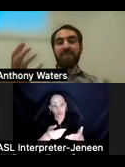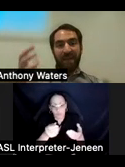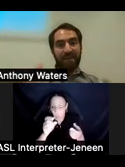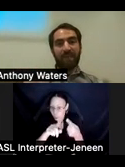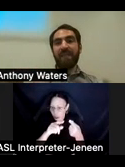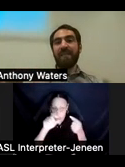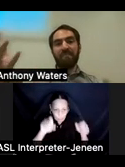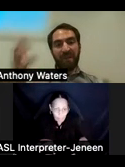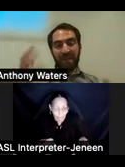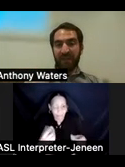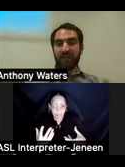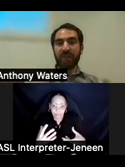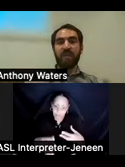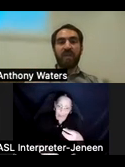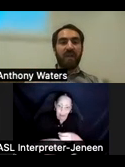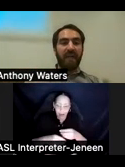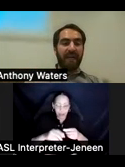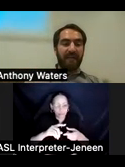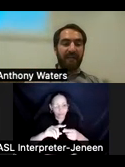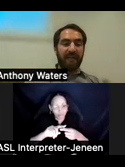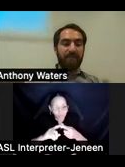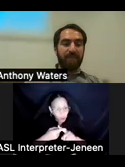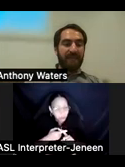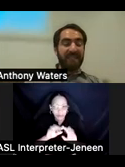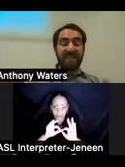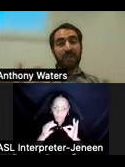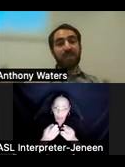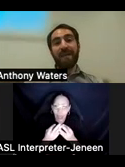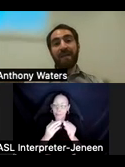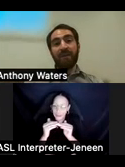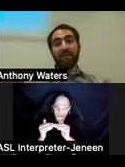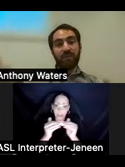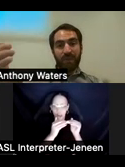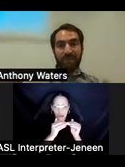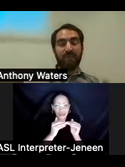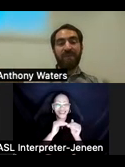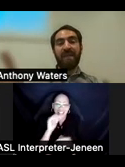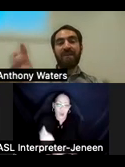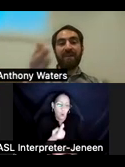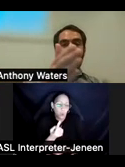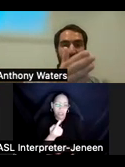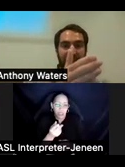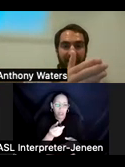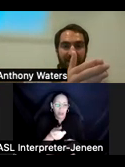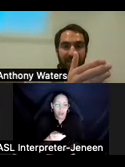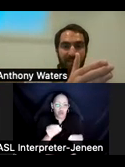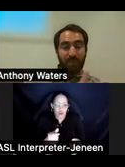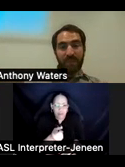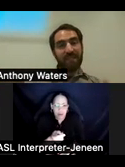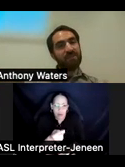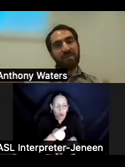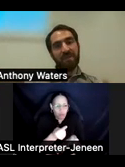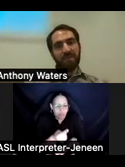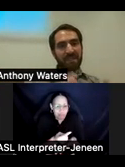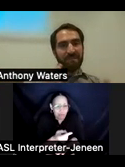incorporating family and peers, and it's not just about the treatment provider and the